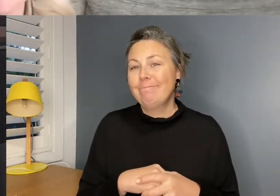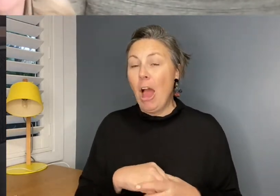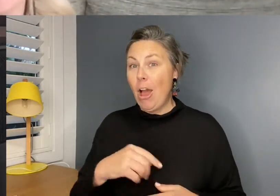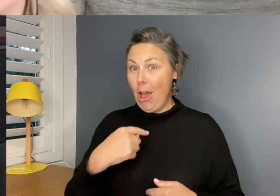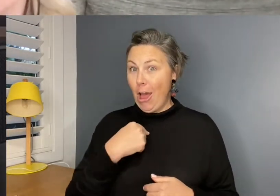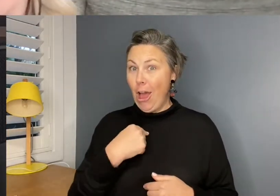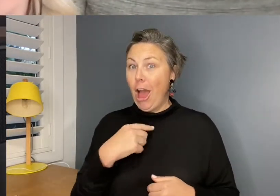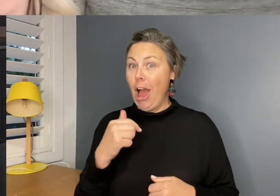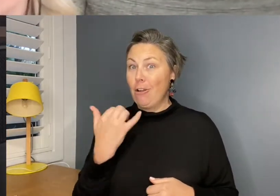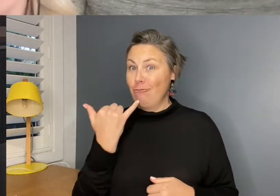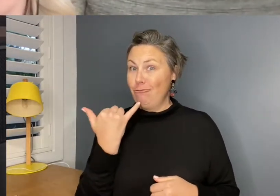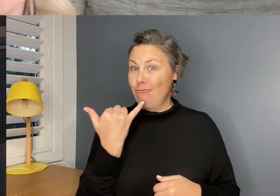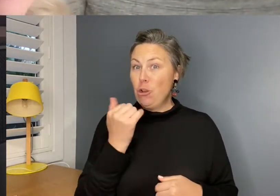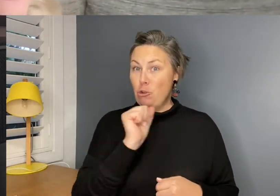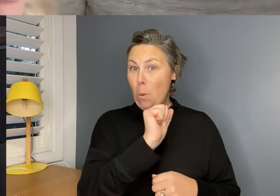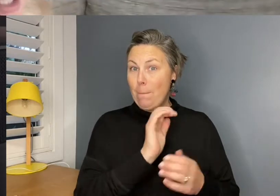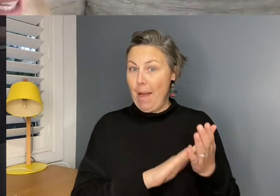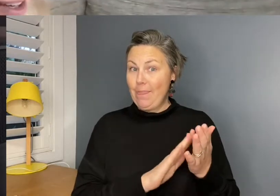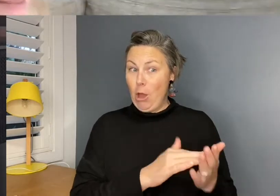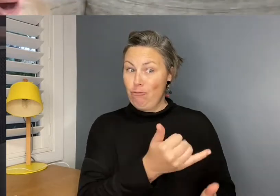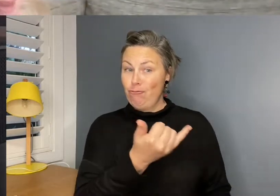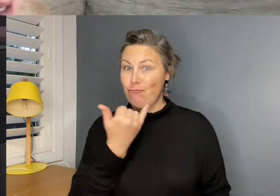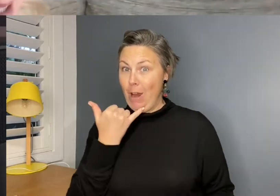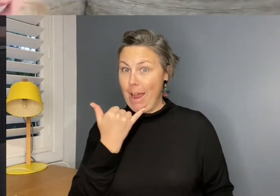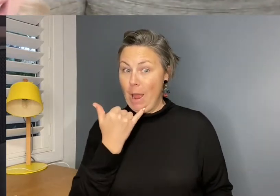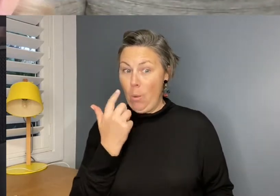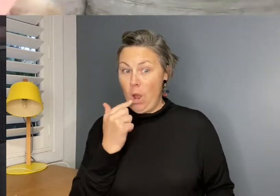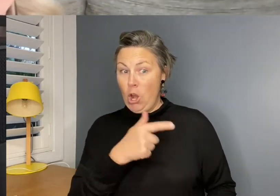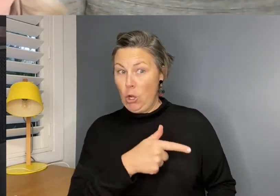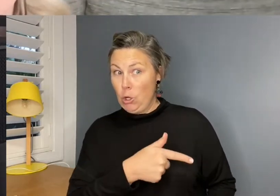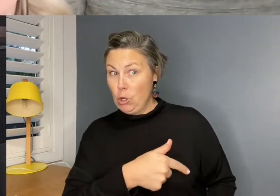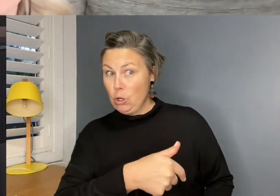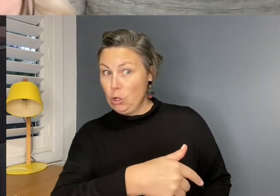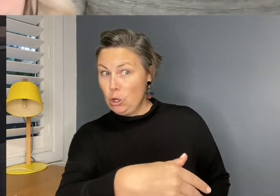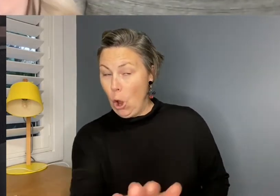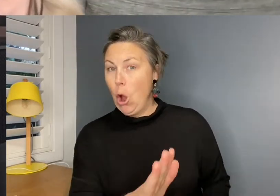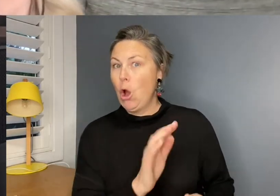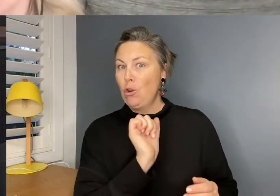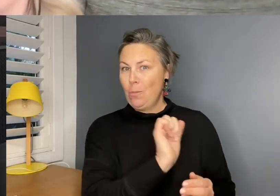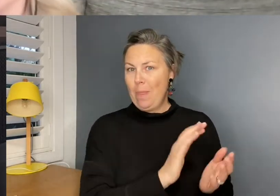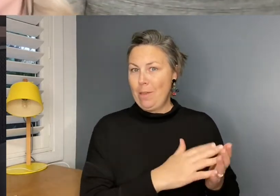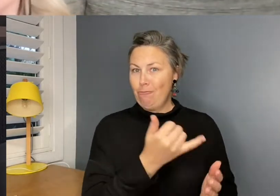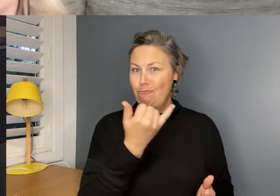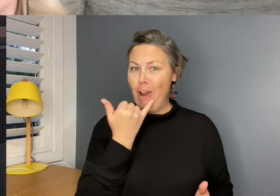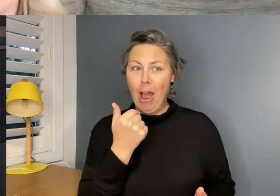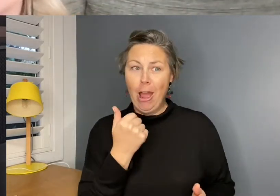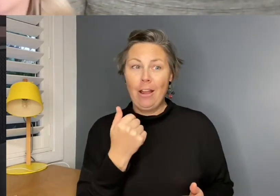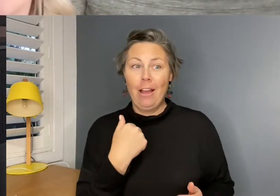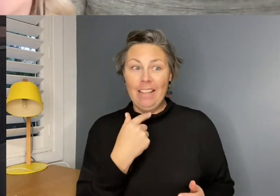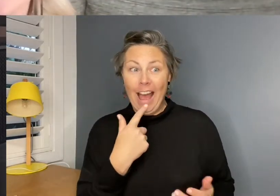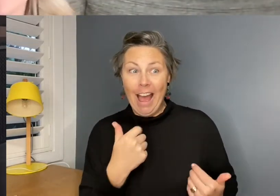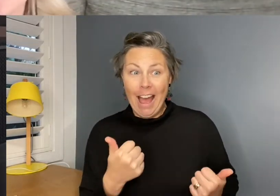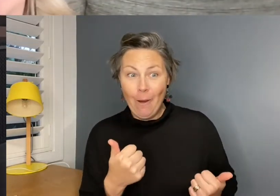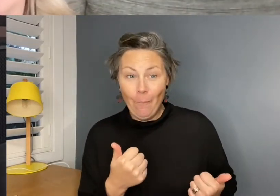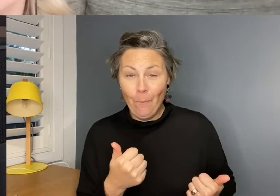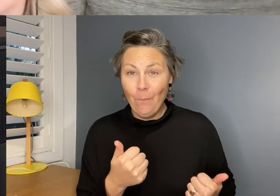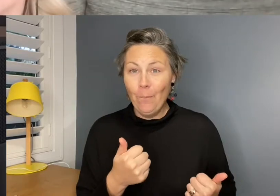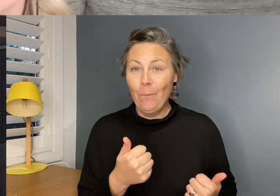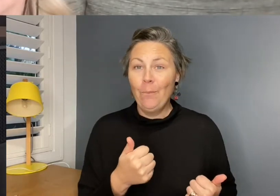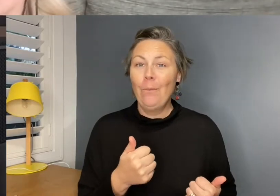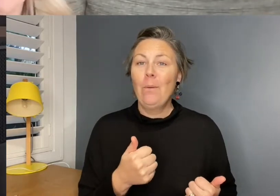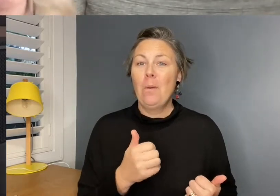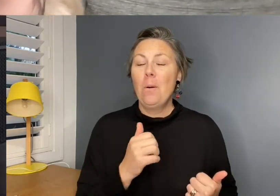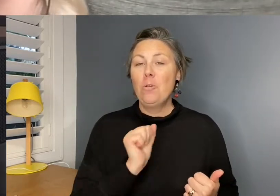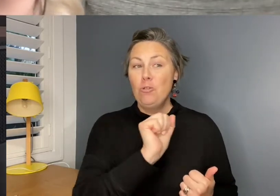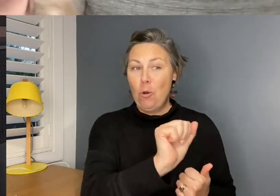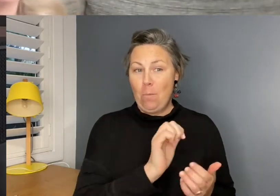was saying that you were good, but you'd had a lot of teary moments, and that it was time to go to the hospital. And then as you were walking out the door, you were